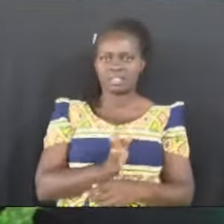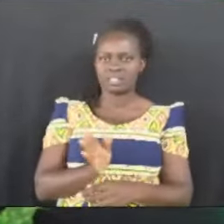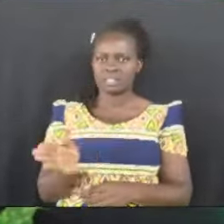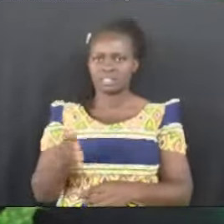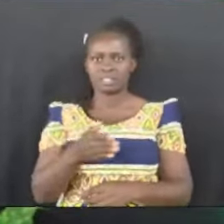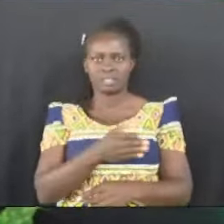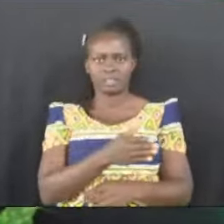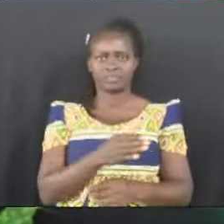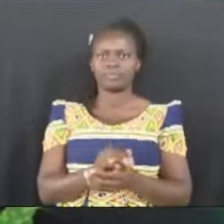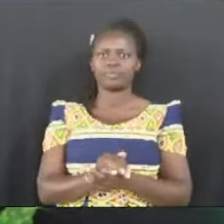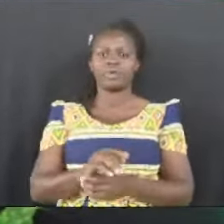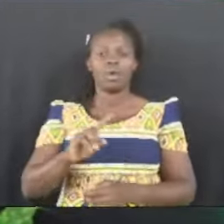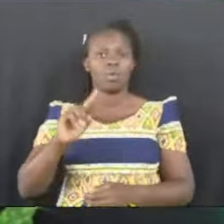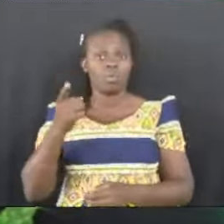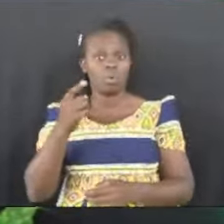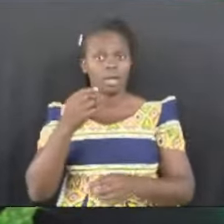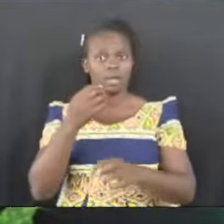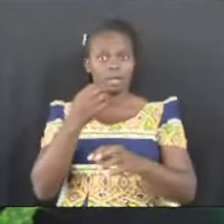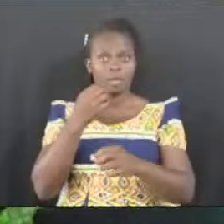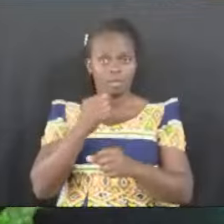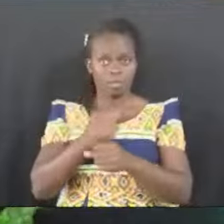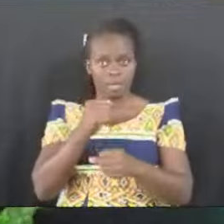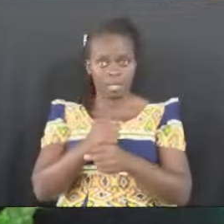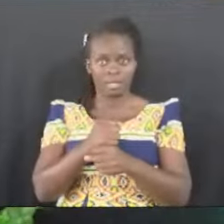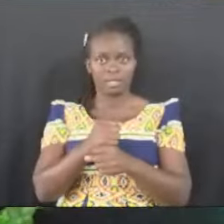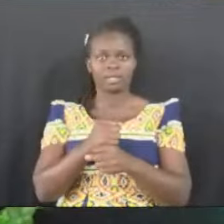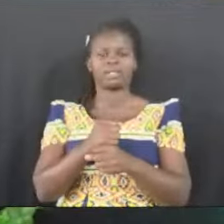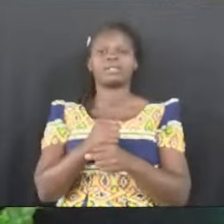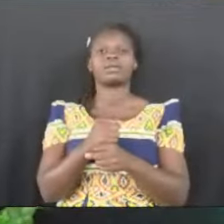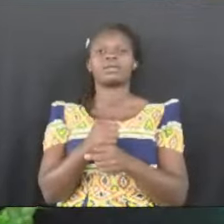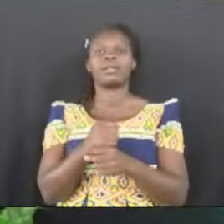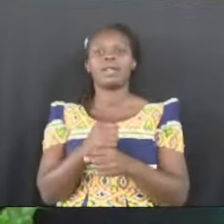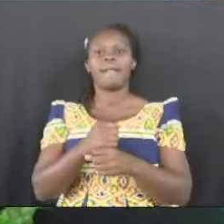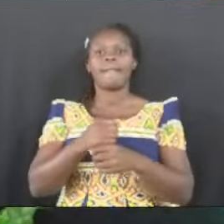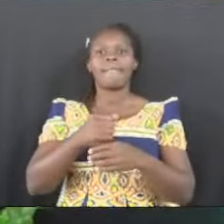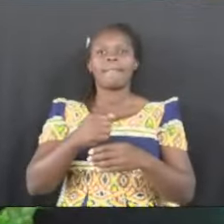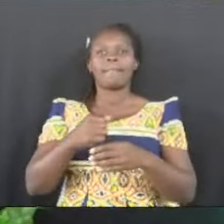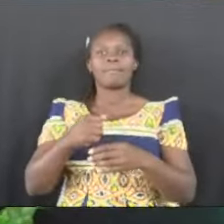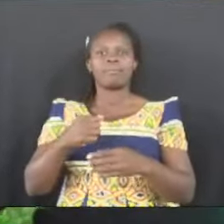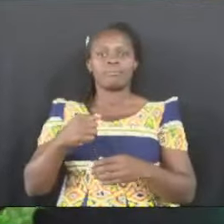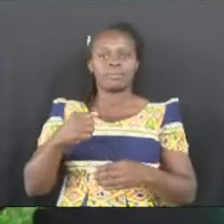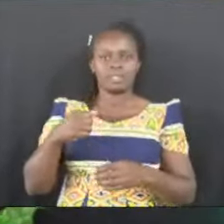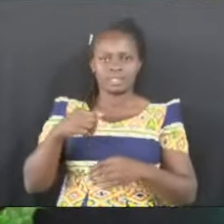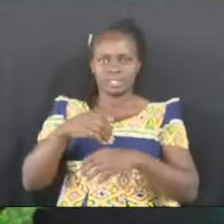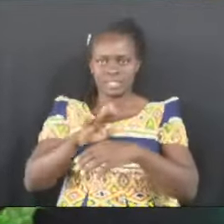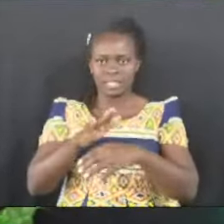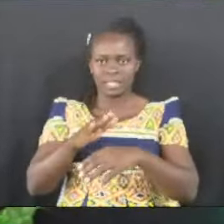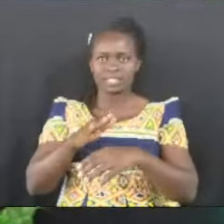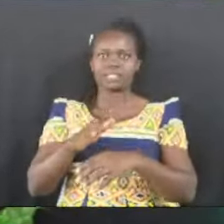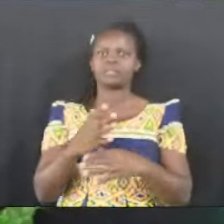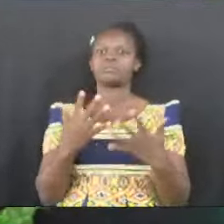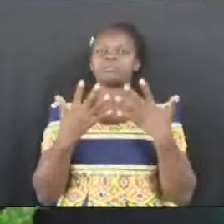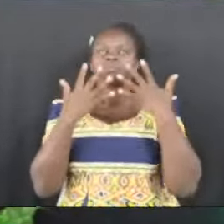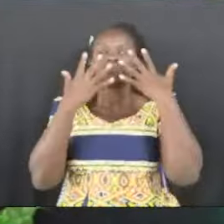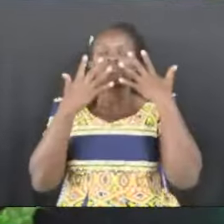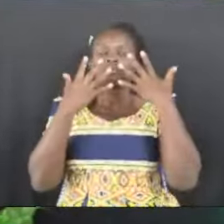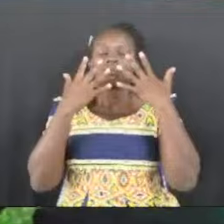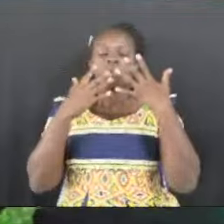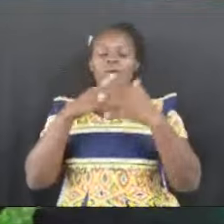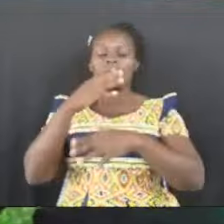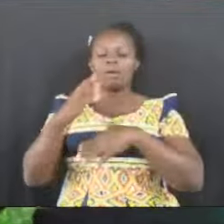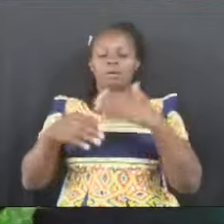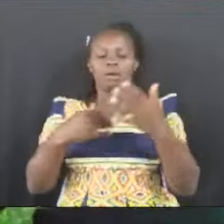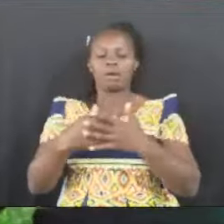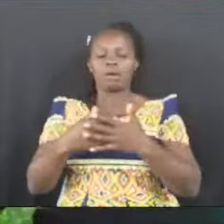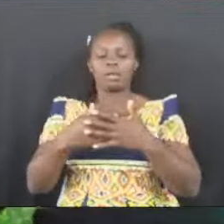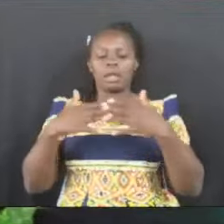those functions is to redistribute the oxygenated blood elsewhere, you know, to